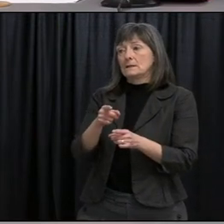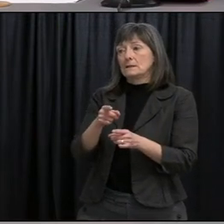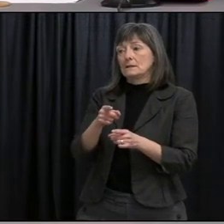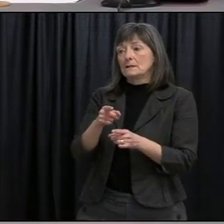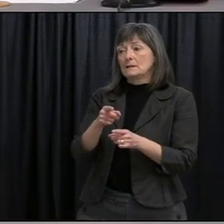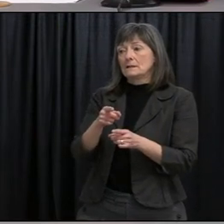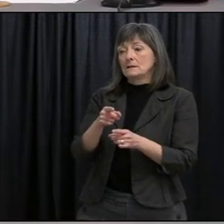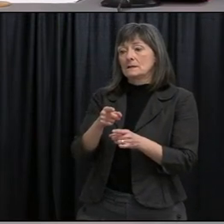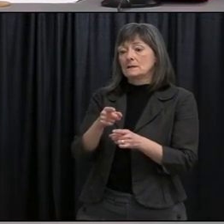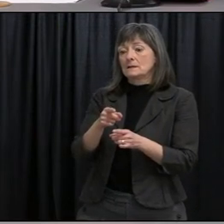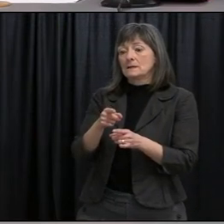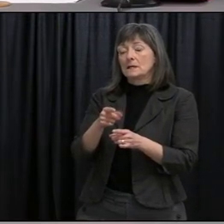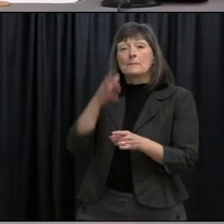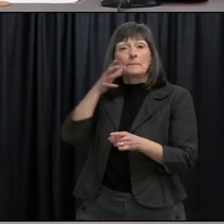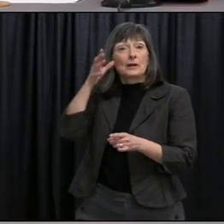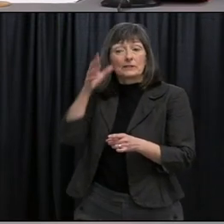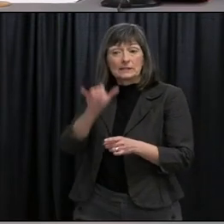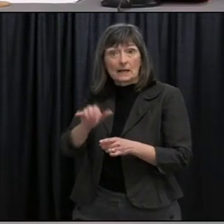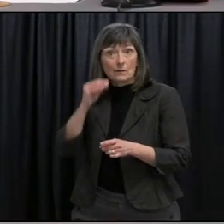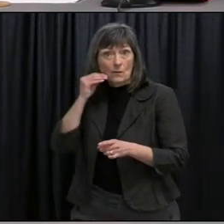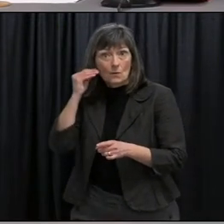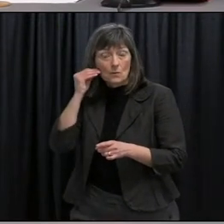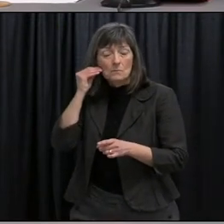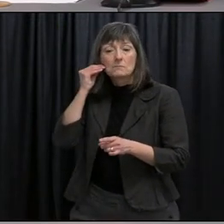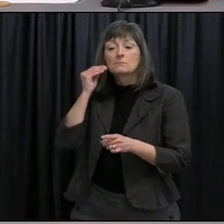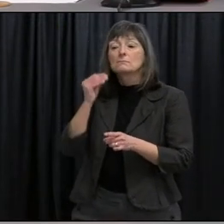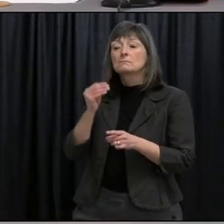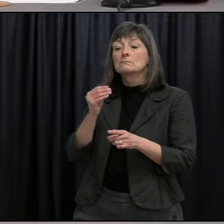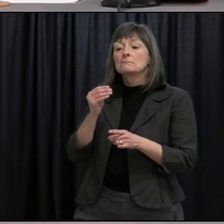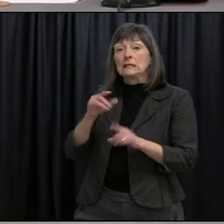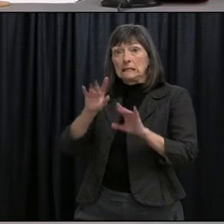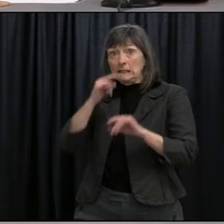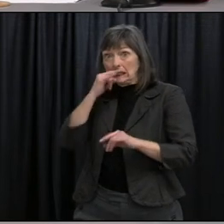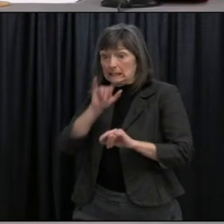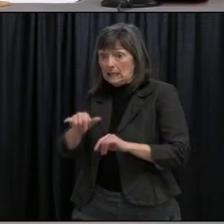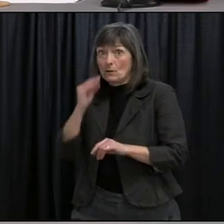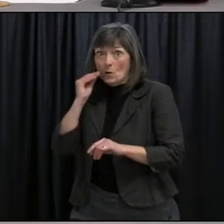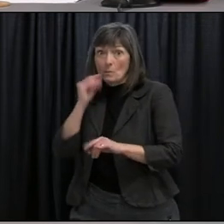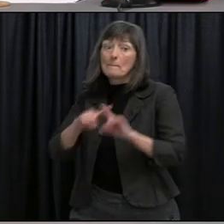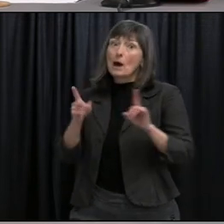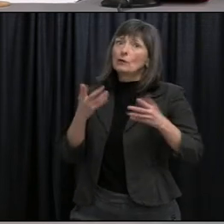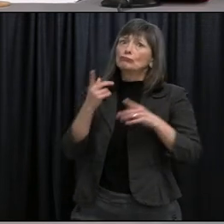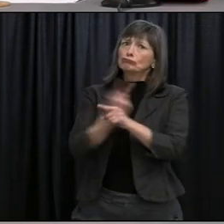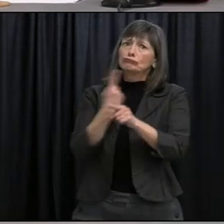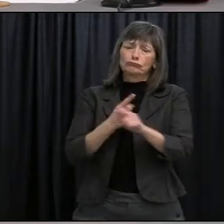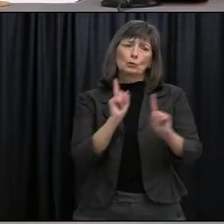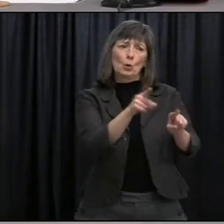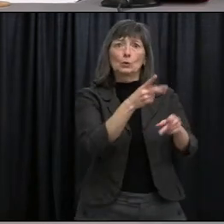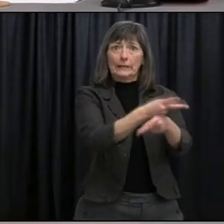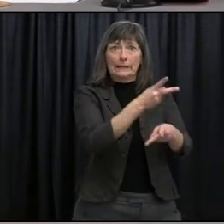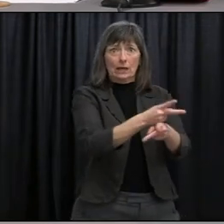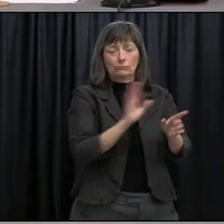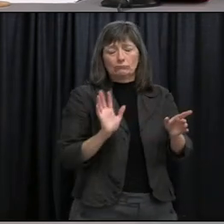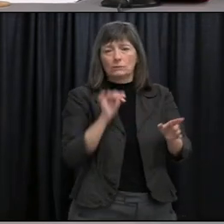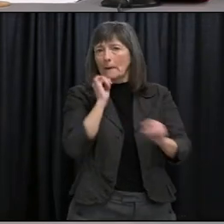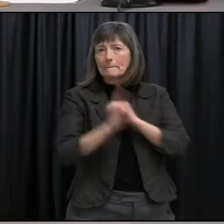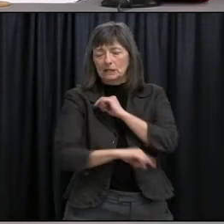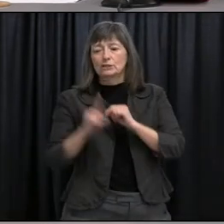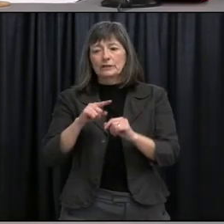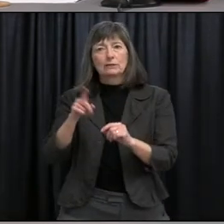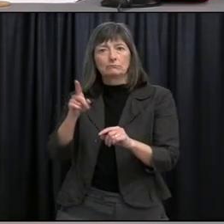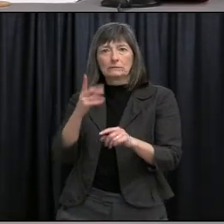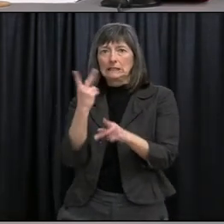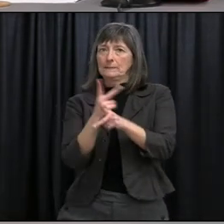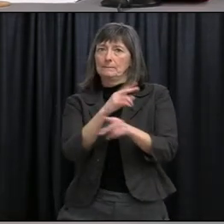go, and they won't lose their spot, and they'll also be compensated, or they won't be penalized for that. Is that a